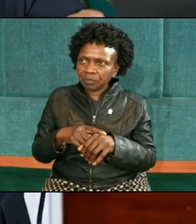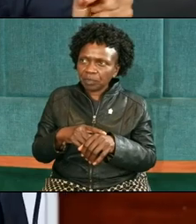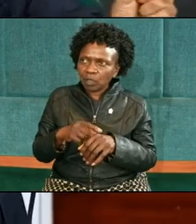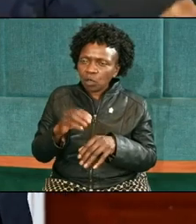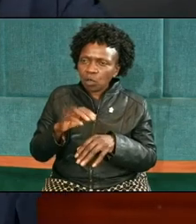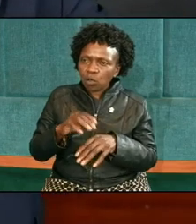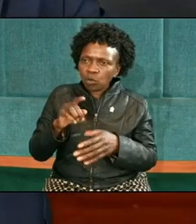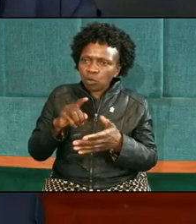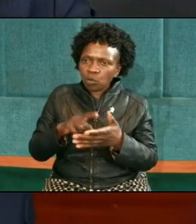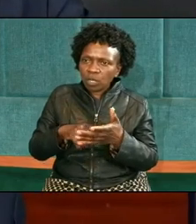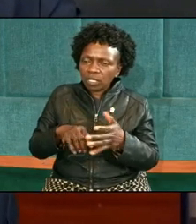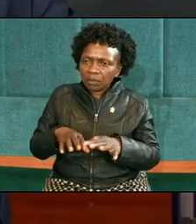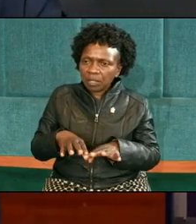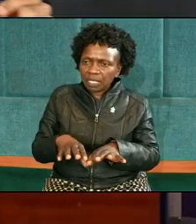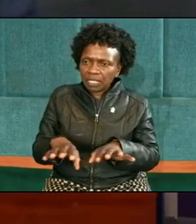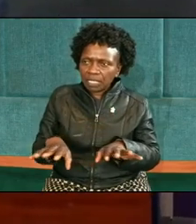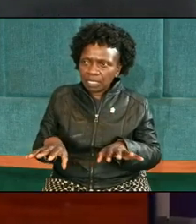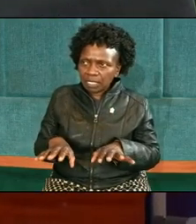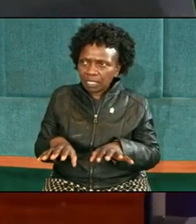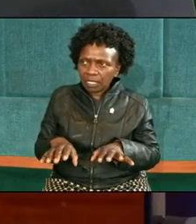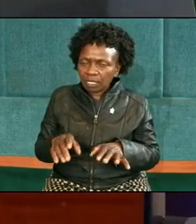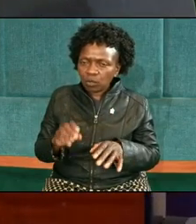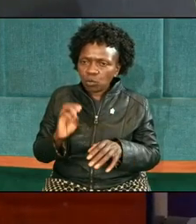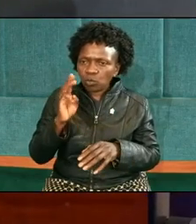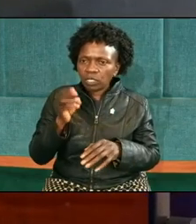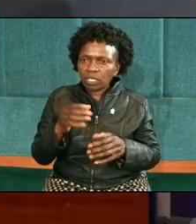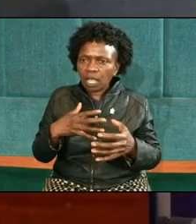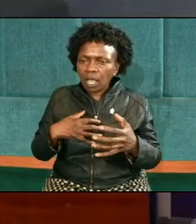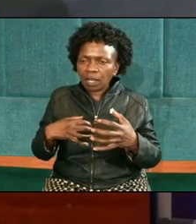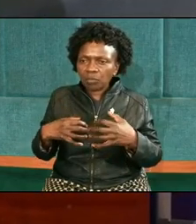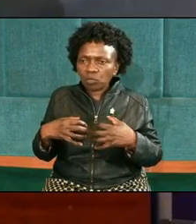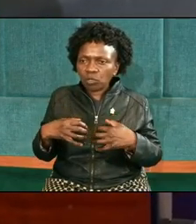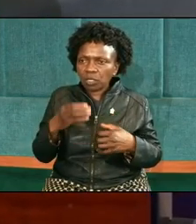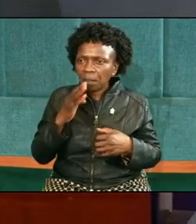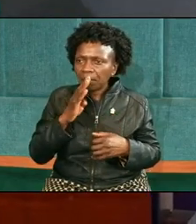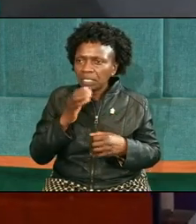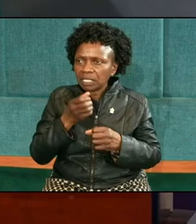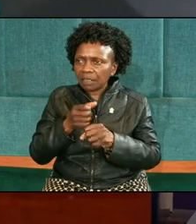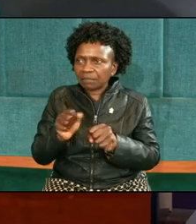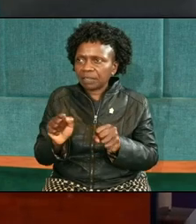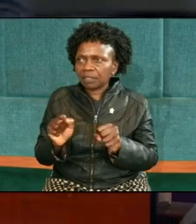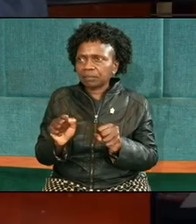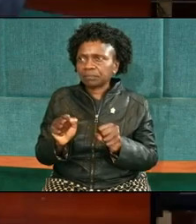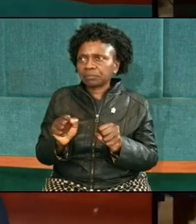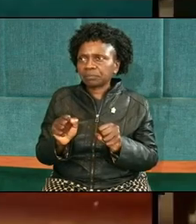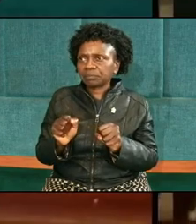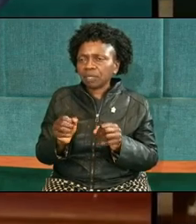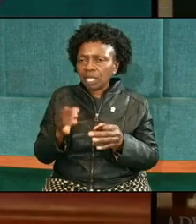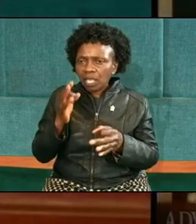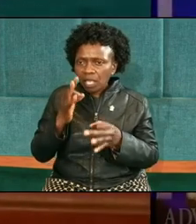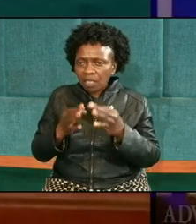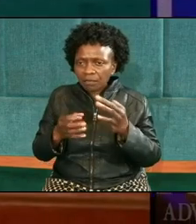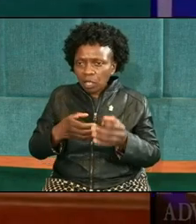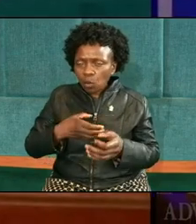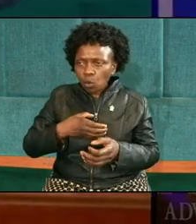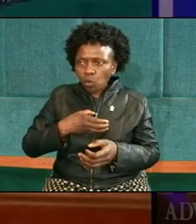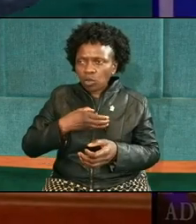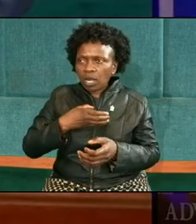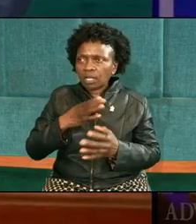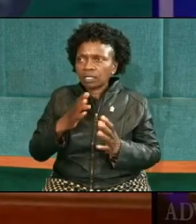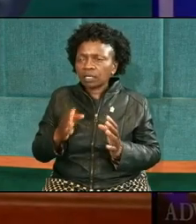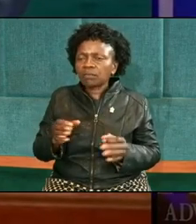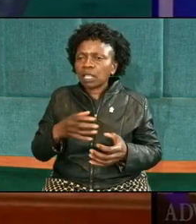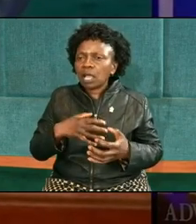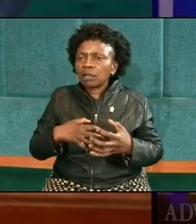On what basis would the animals be saved? Oh, if the owners of